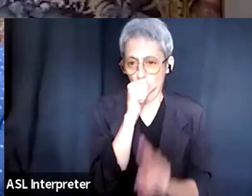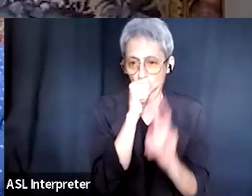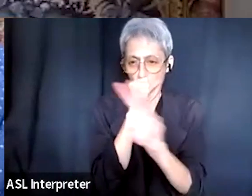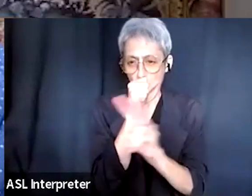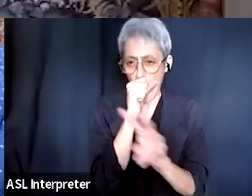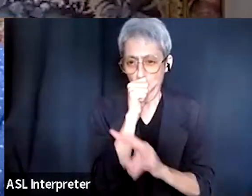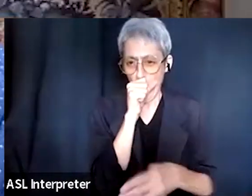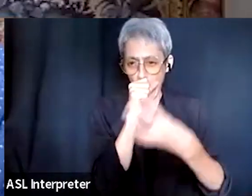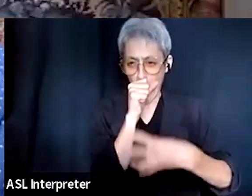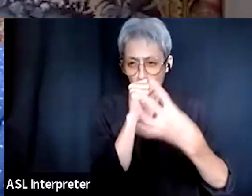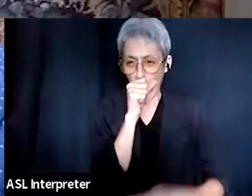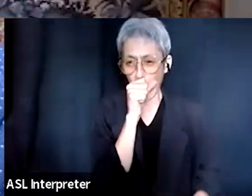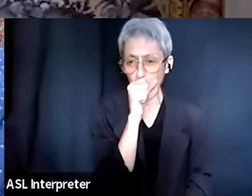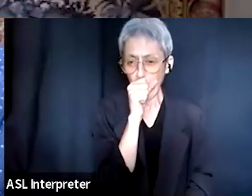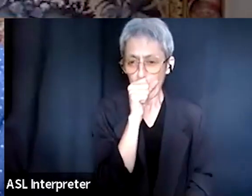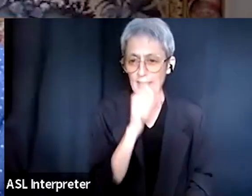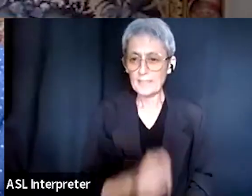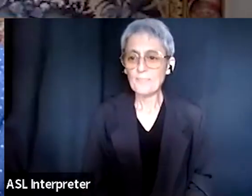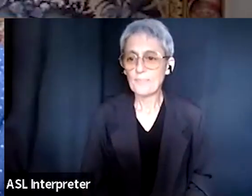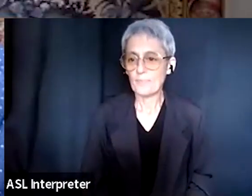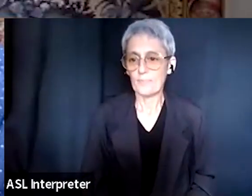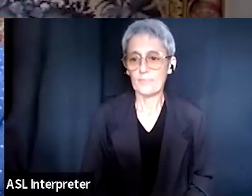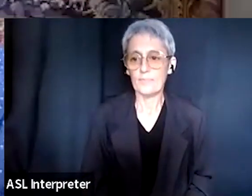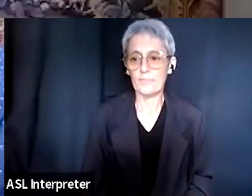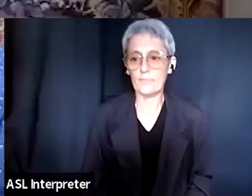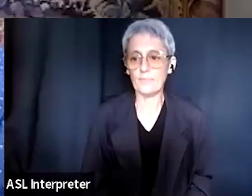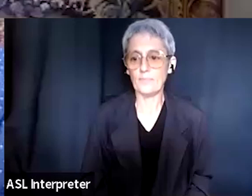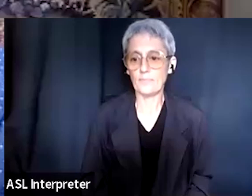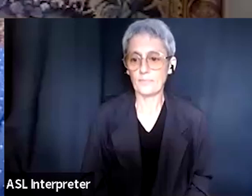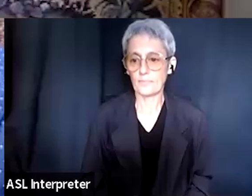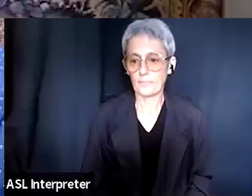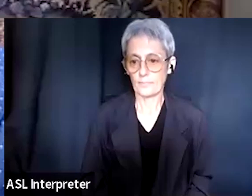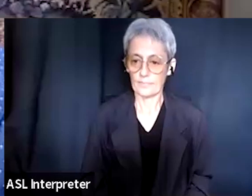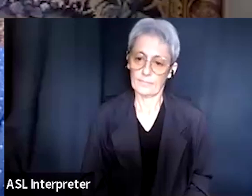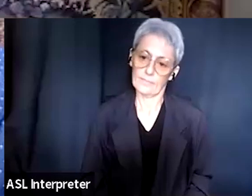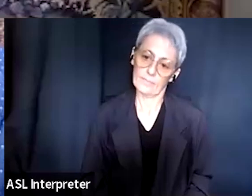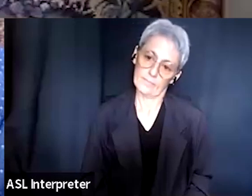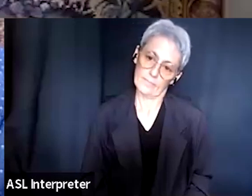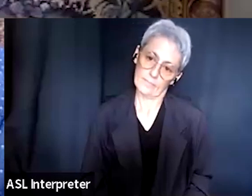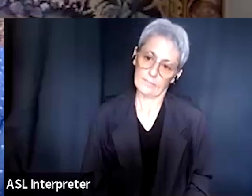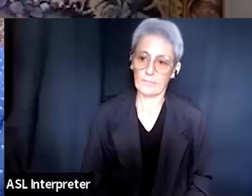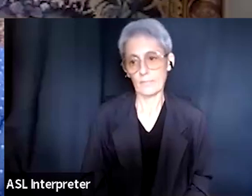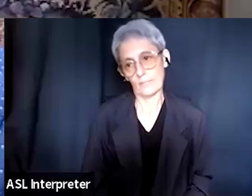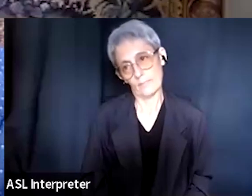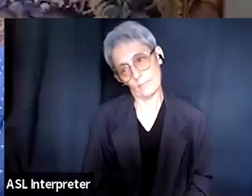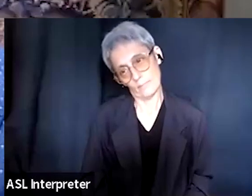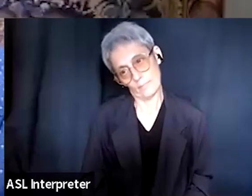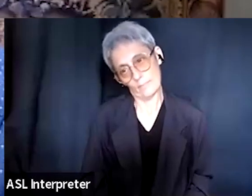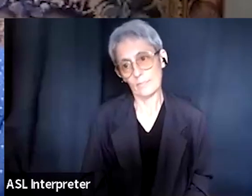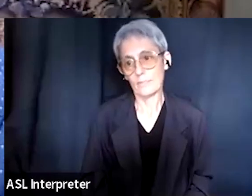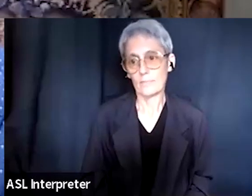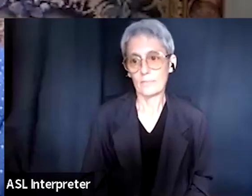skills, foundational, knowledge and decoding. Okay, wonderful. Academic